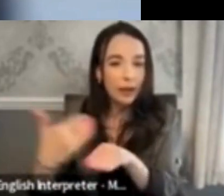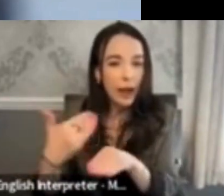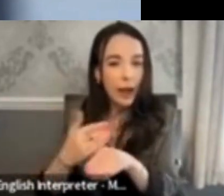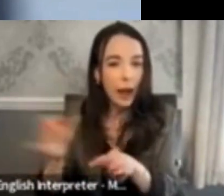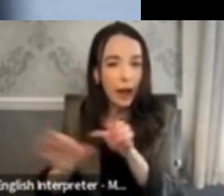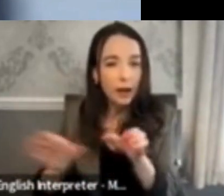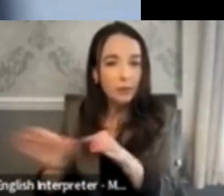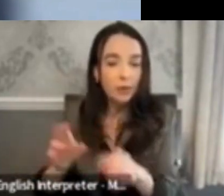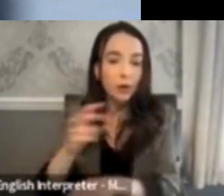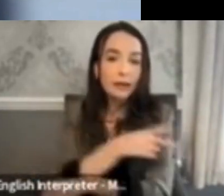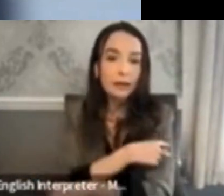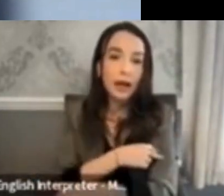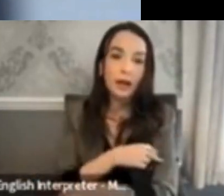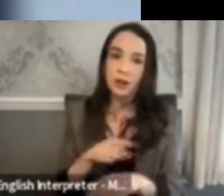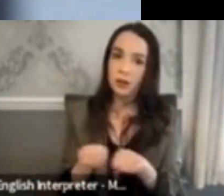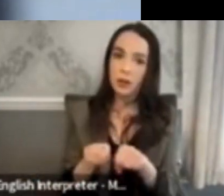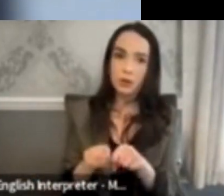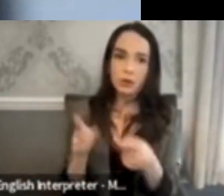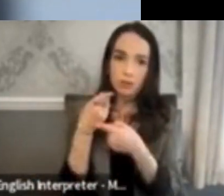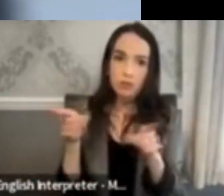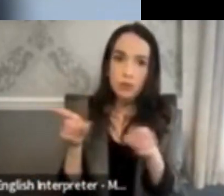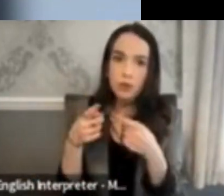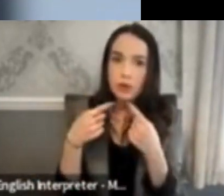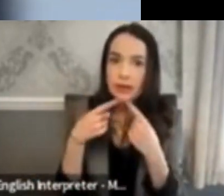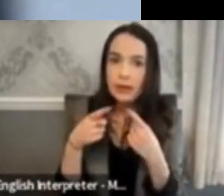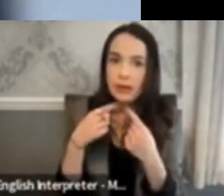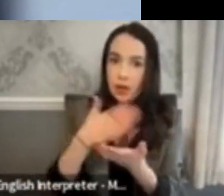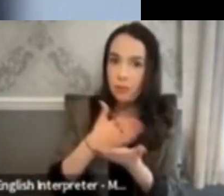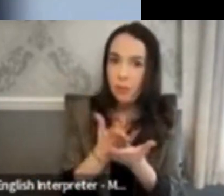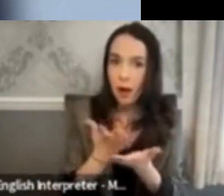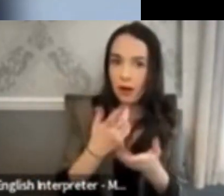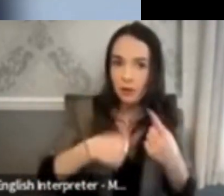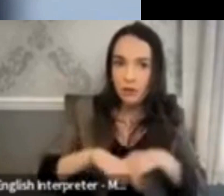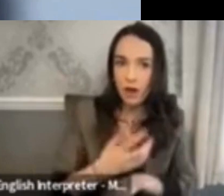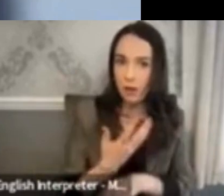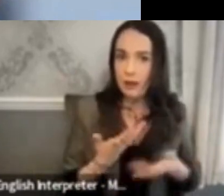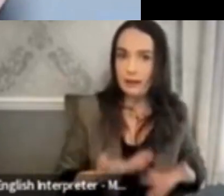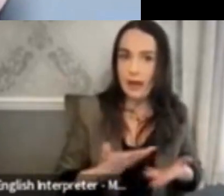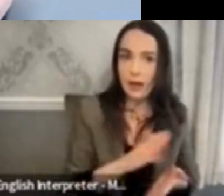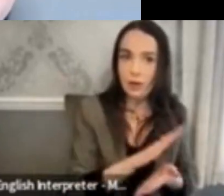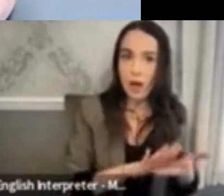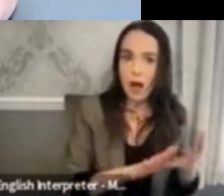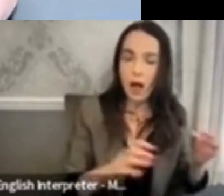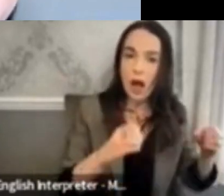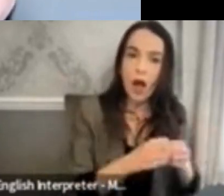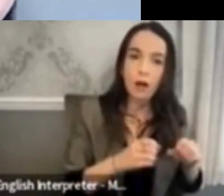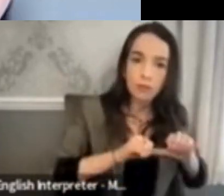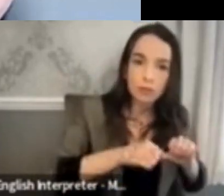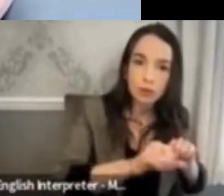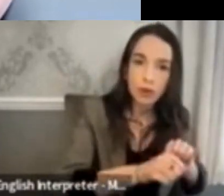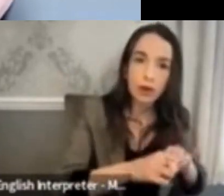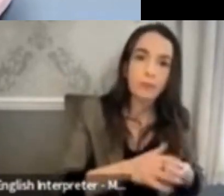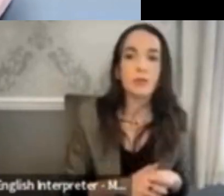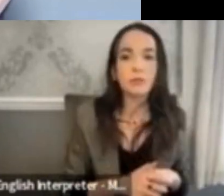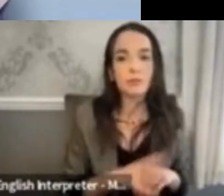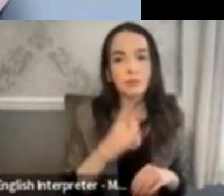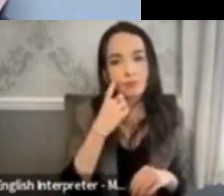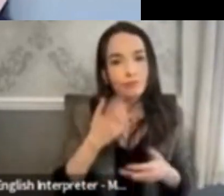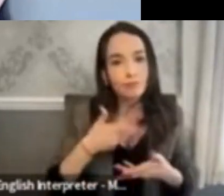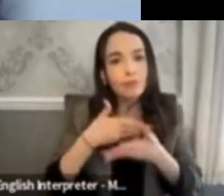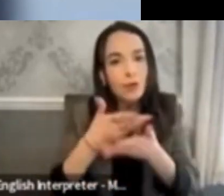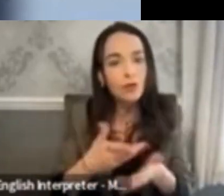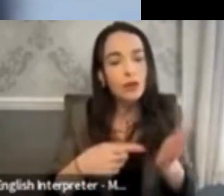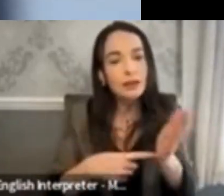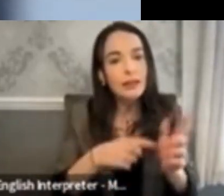teachers that are part of the existing hub programmes, and noting LAs are required to offer TPS to their teaching staff as a matter of course,